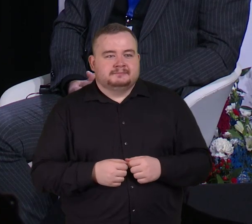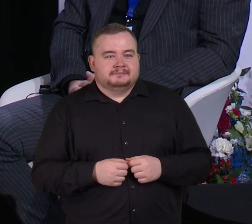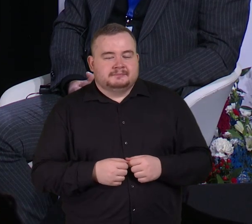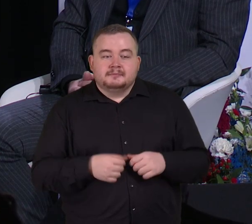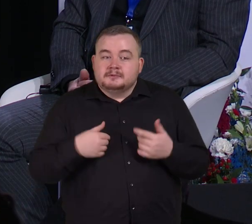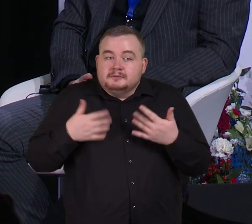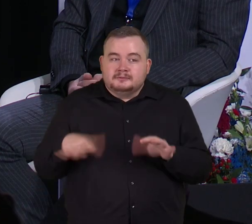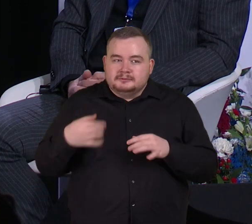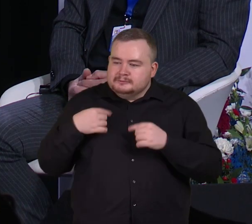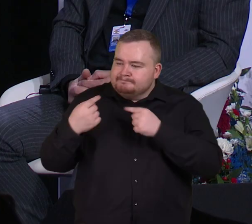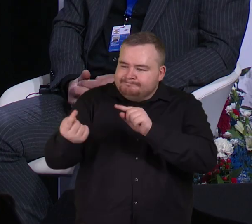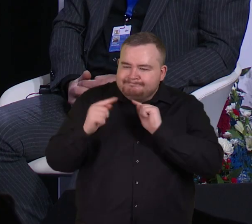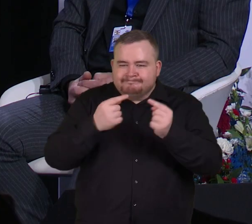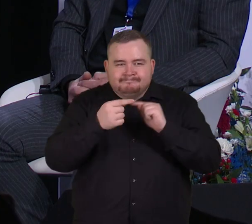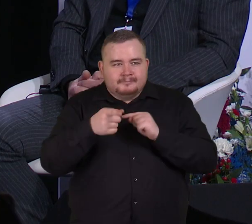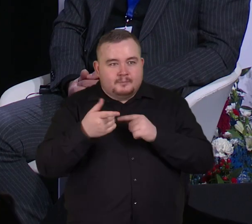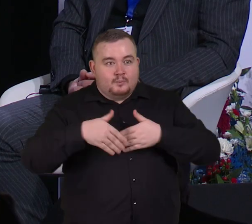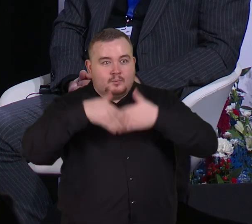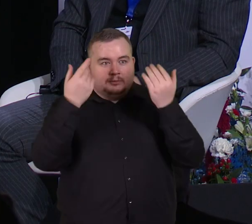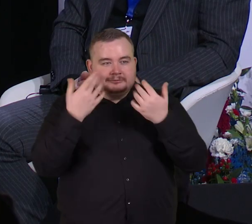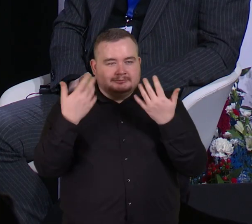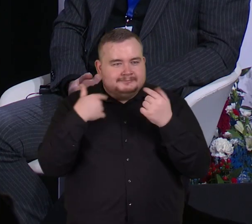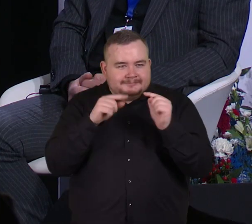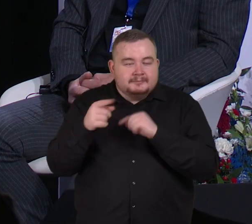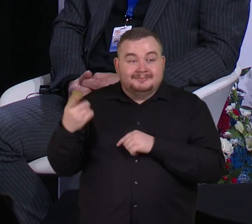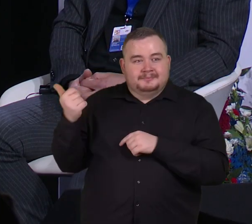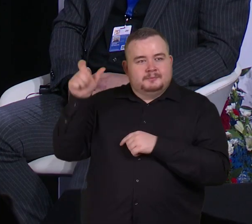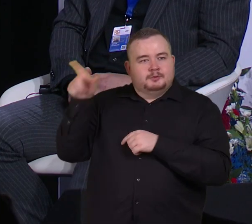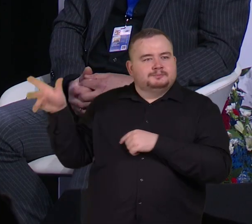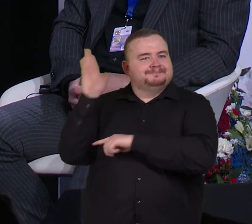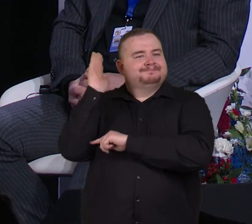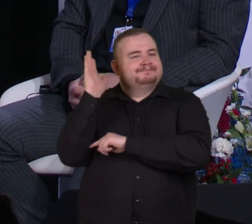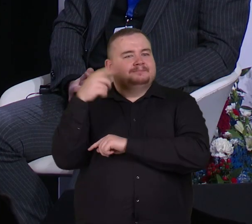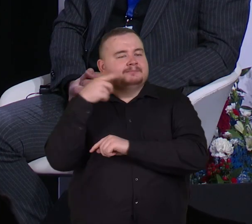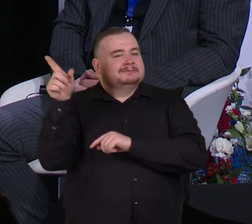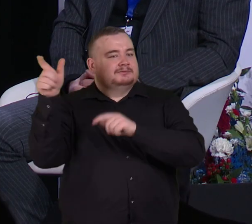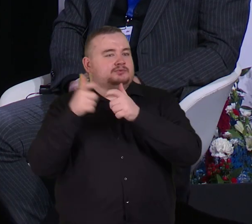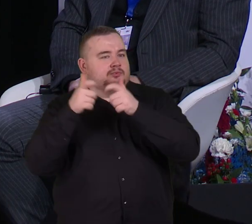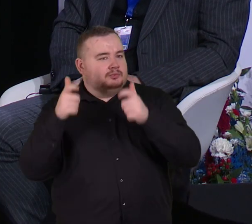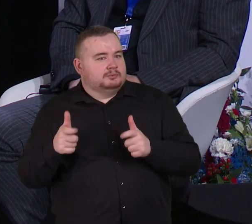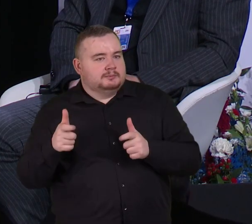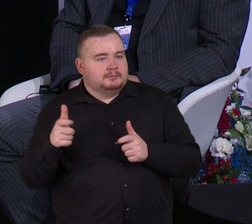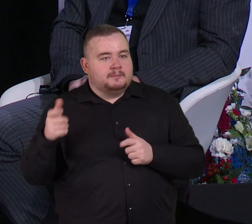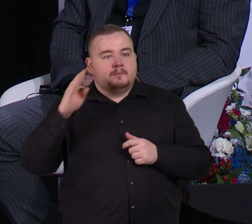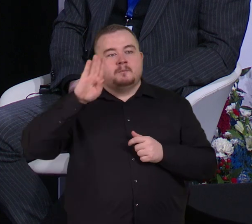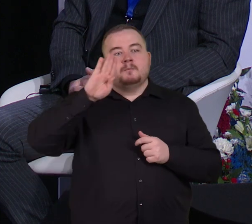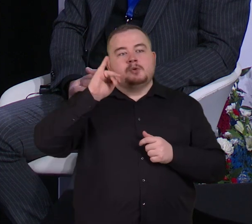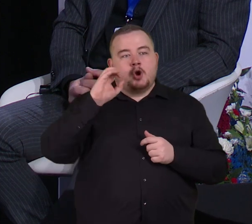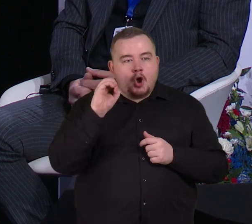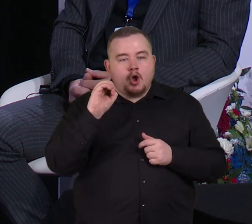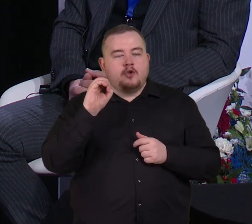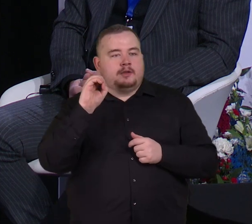the biotech company in Mainz and showed some surprise, how could this happen in Mainz? this really describes the